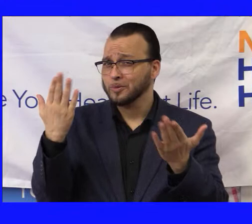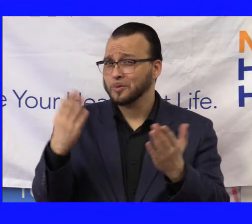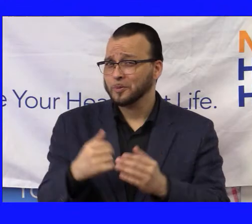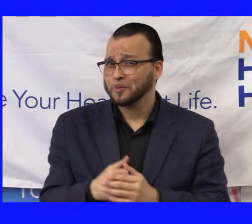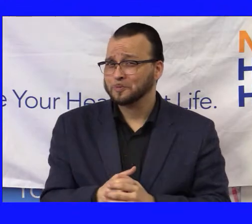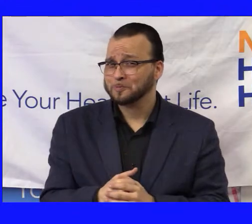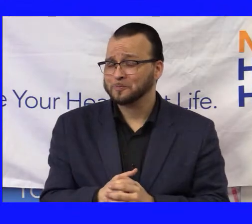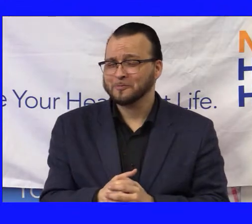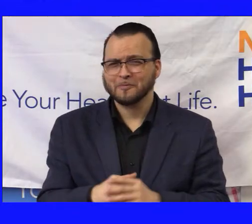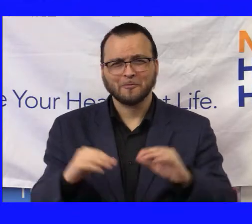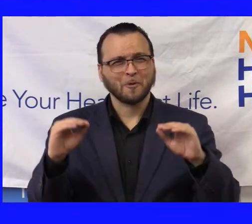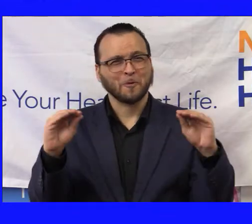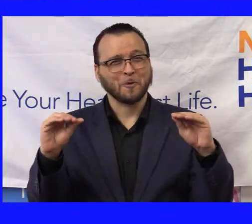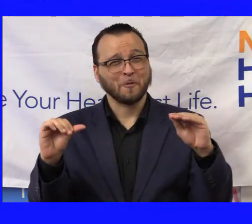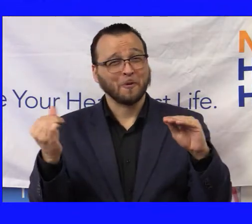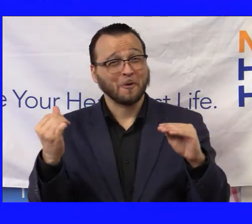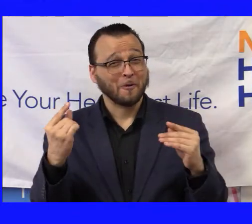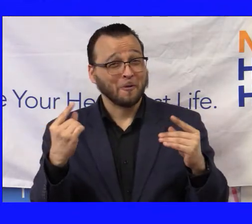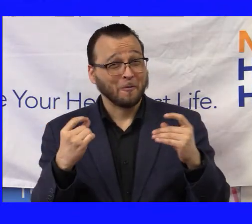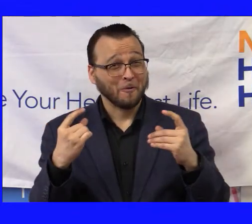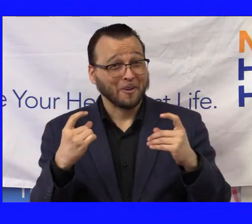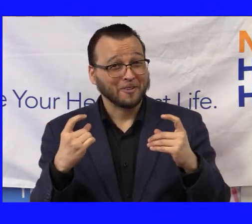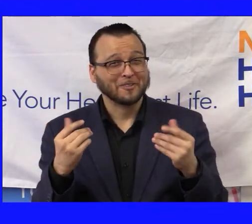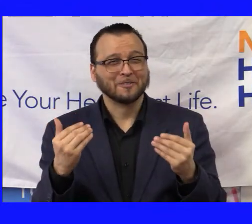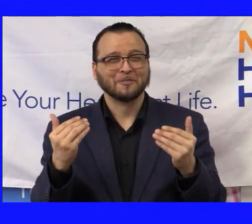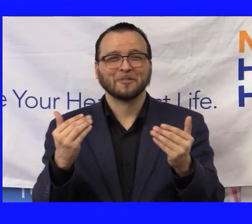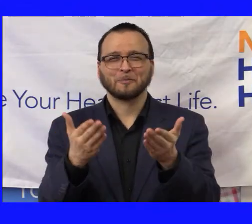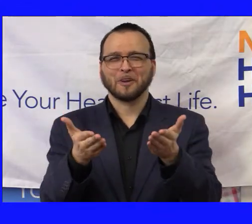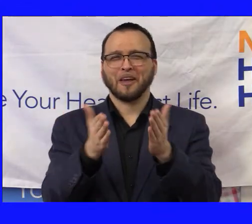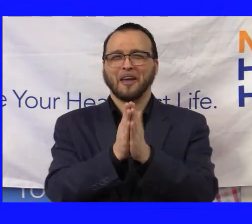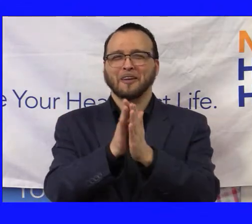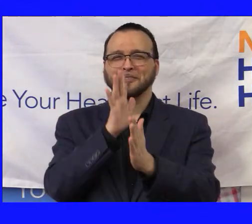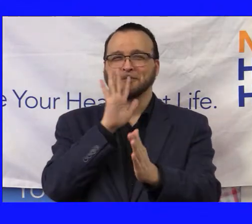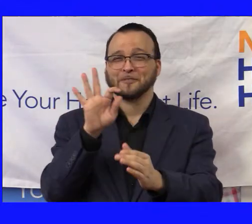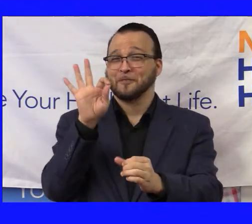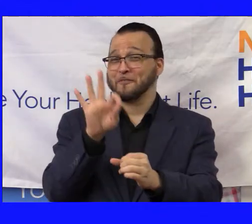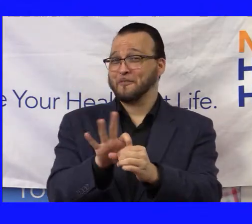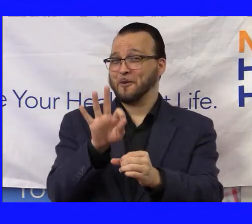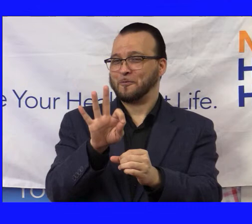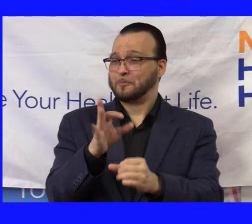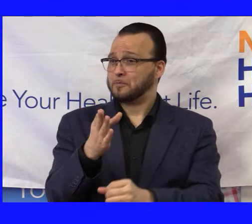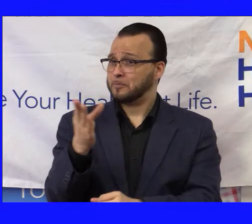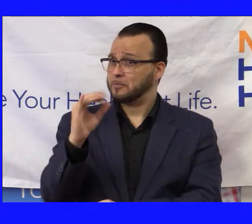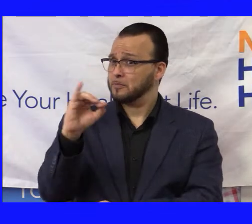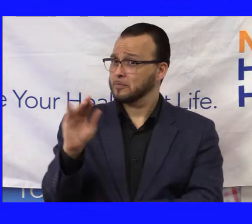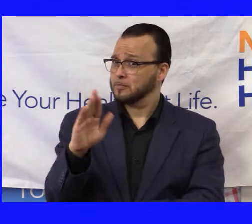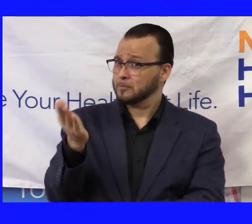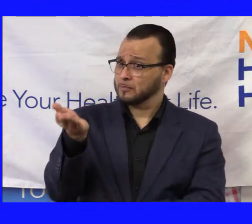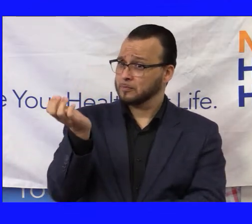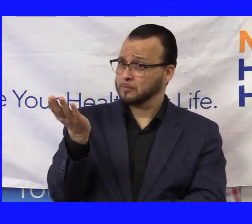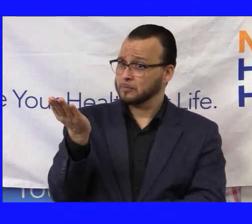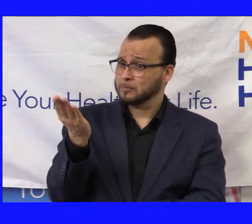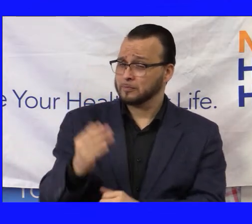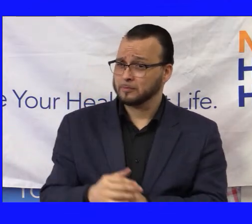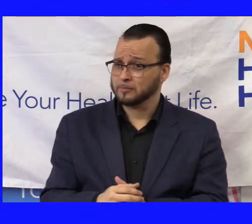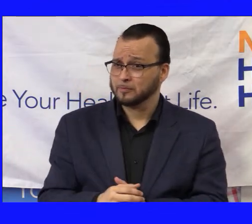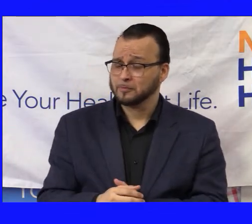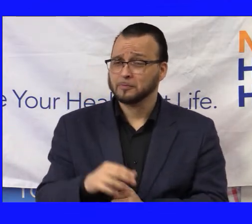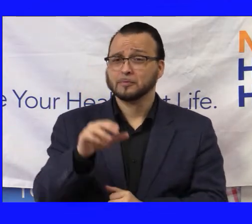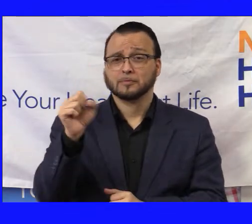If there are no other questions, I would like to ask for a vote. Jose? Yes.